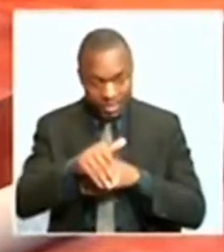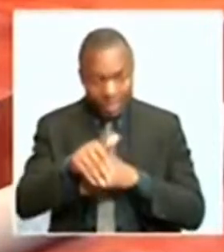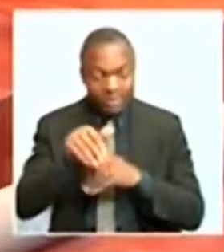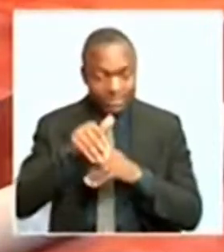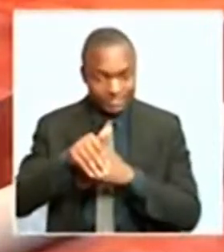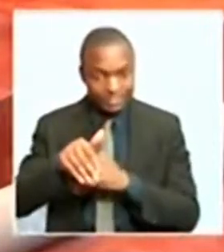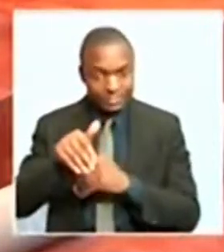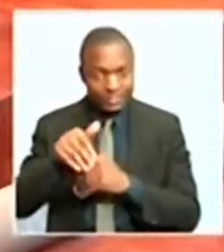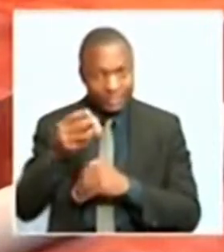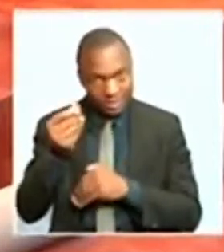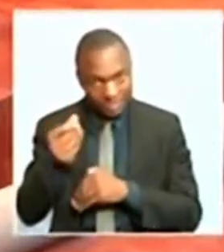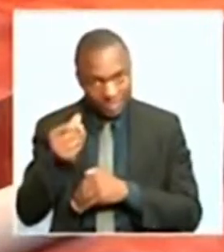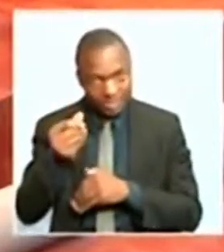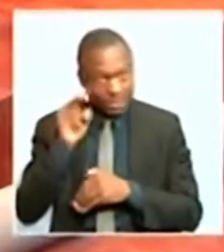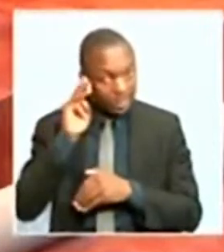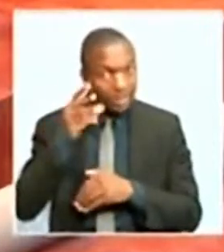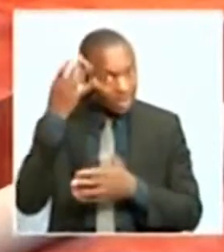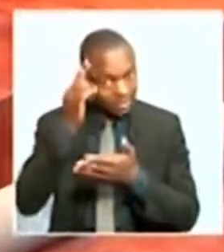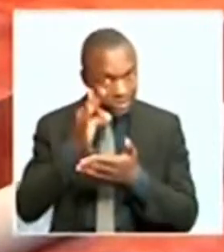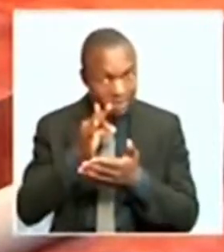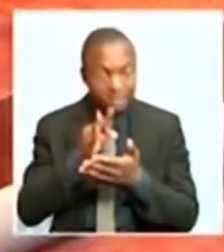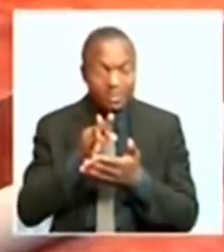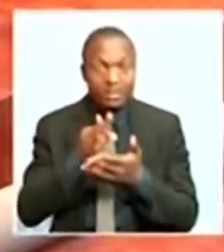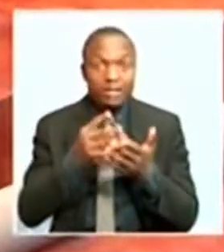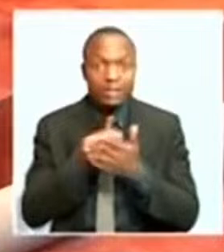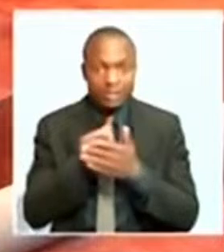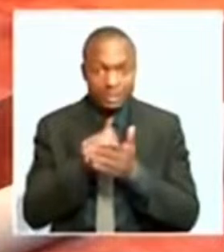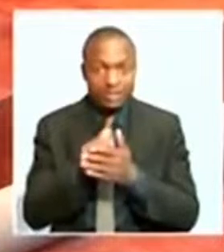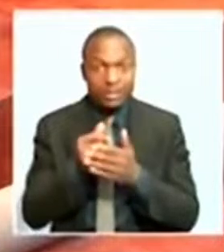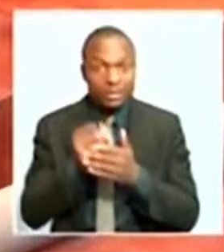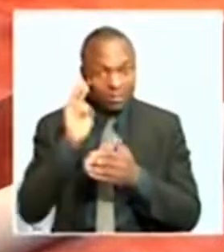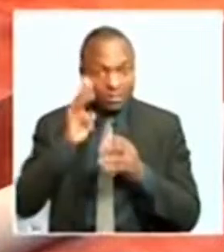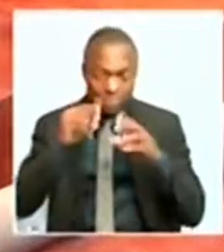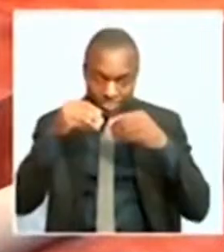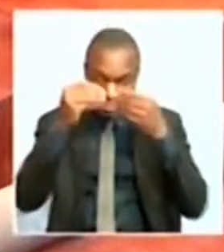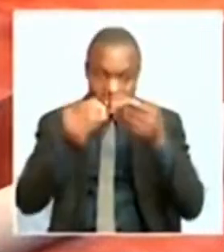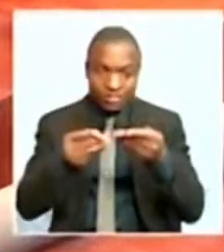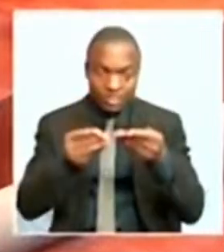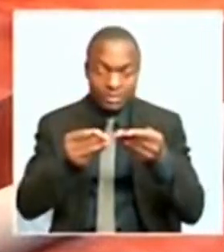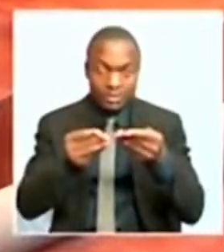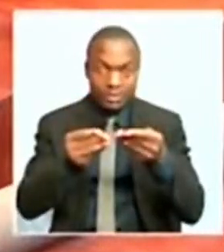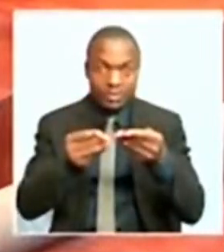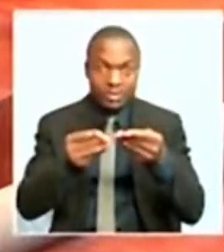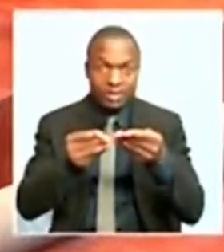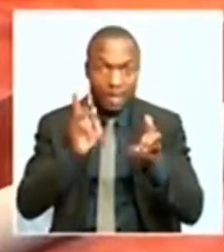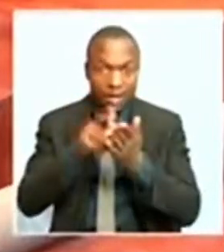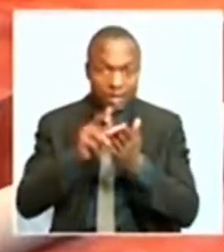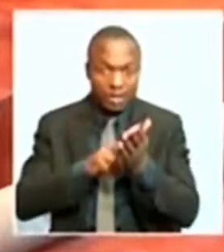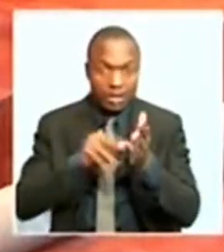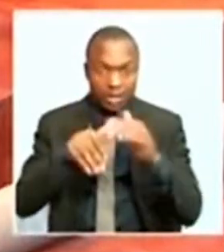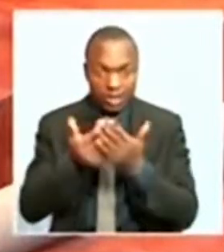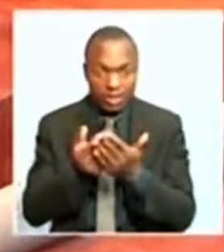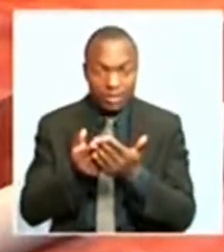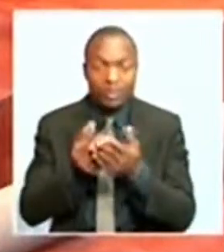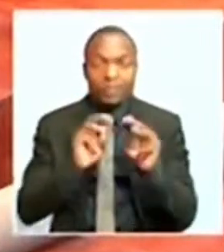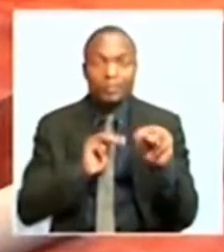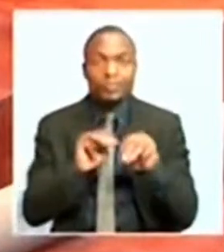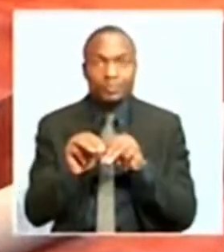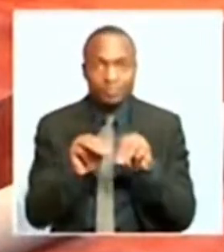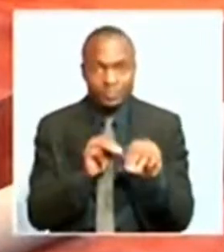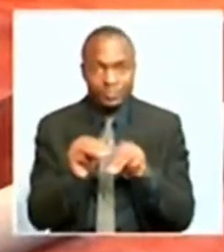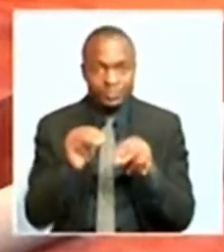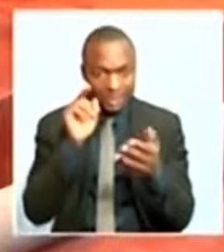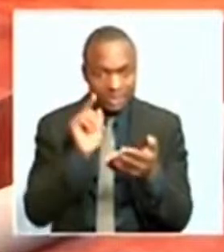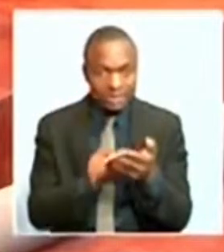think the Secretary to Treasury has since or is about to issue a circular specifically on how we actually manage